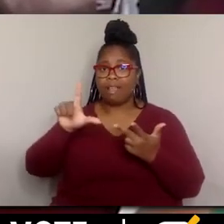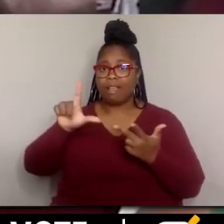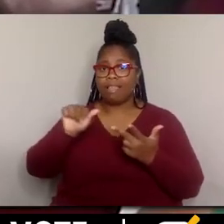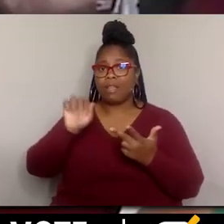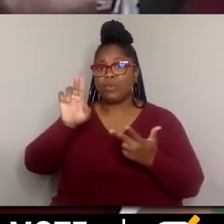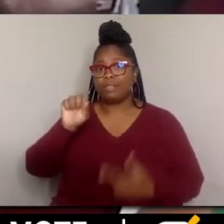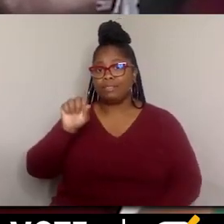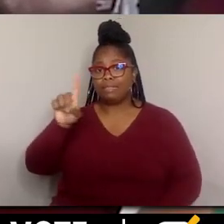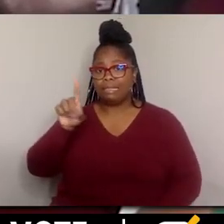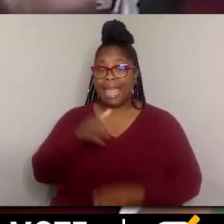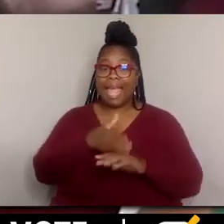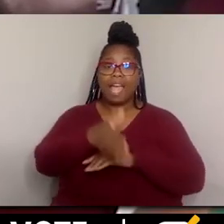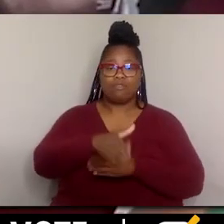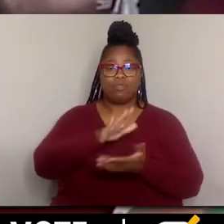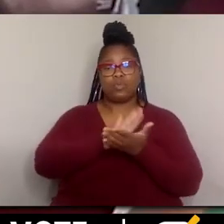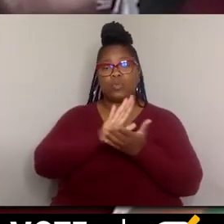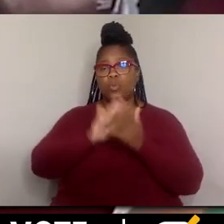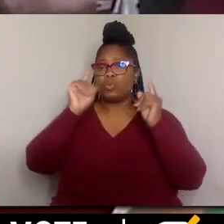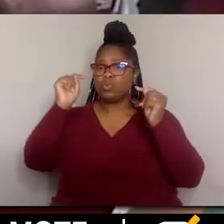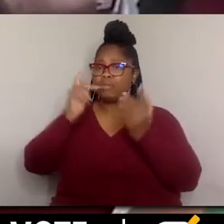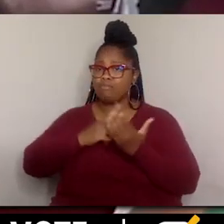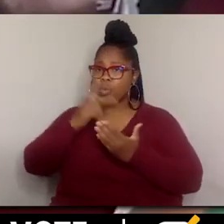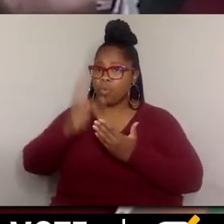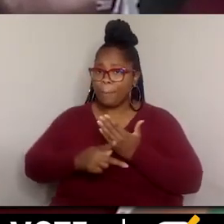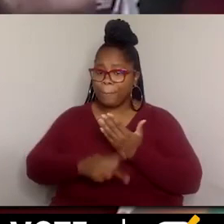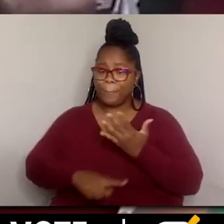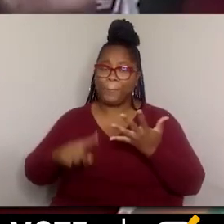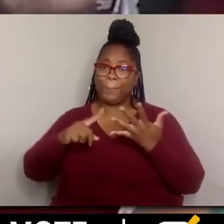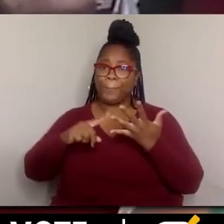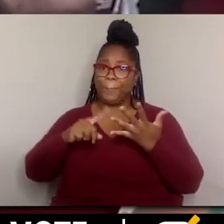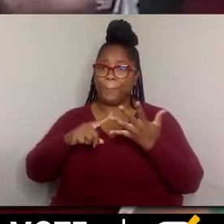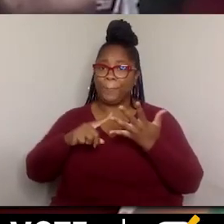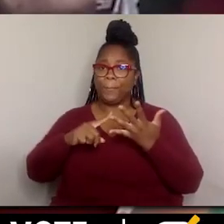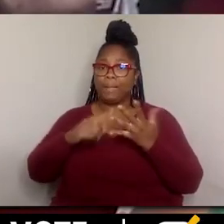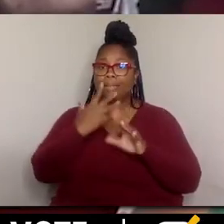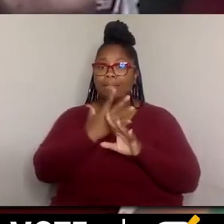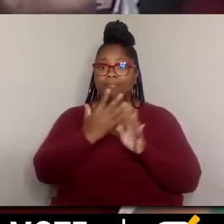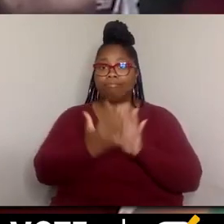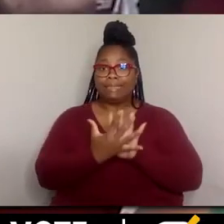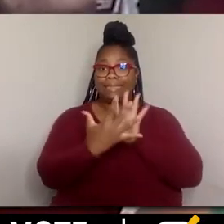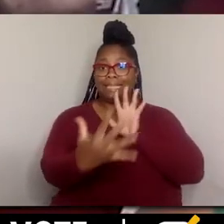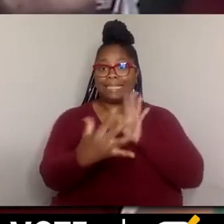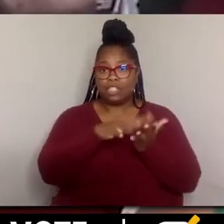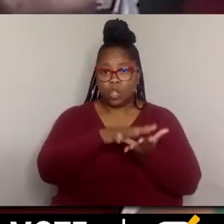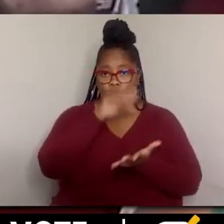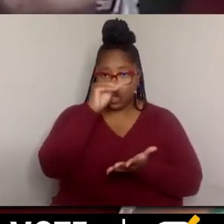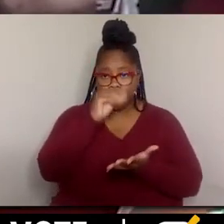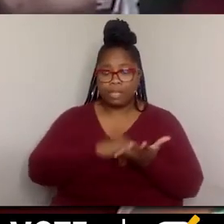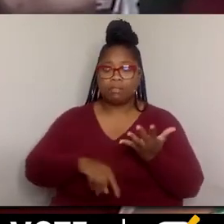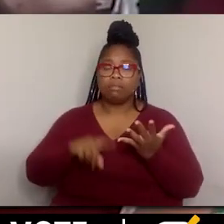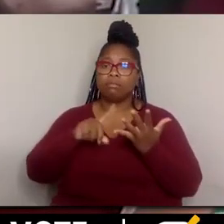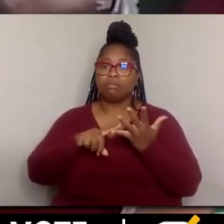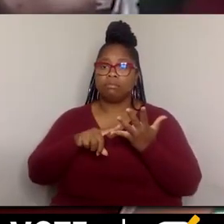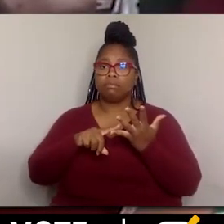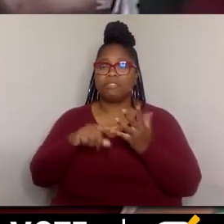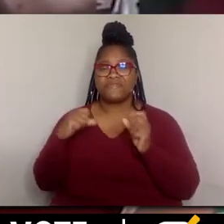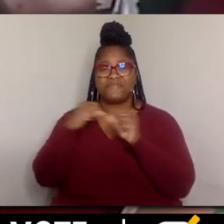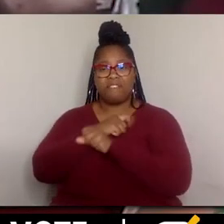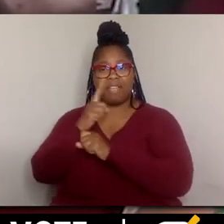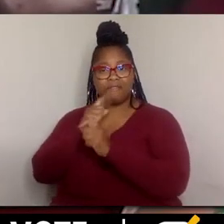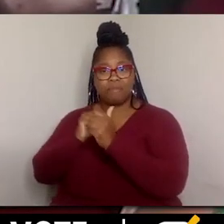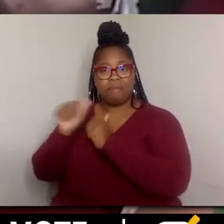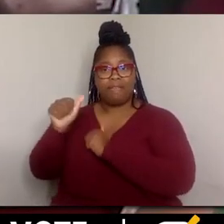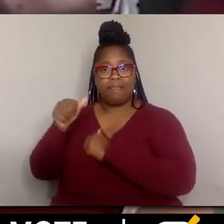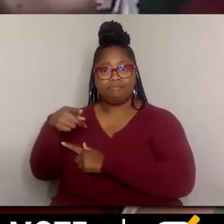after-school tutoring program, updates on distance learning, and our fight to pass Proposition